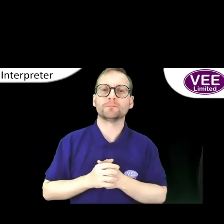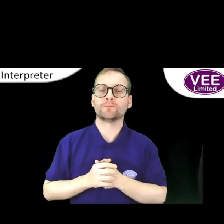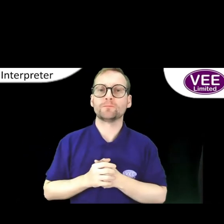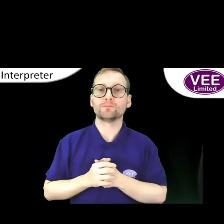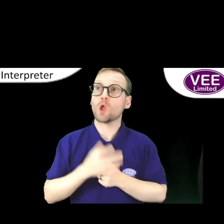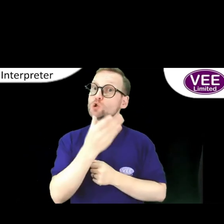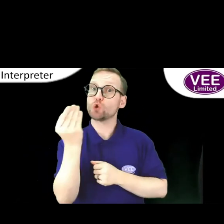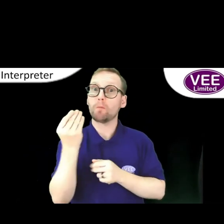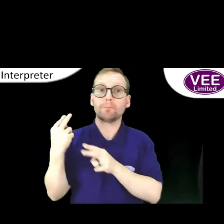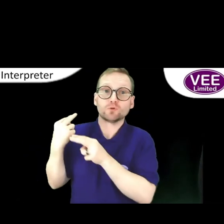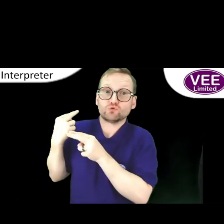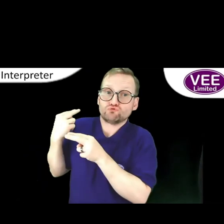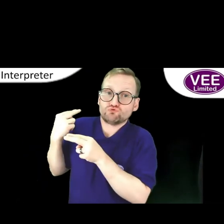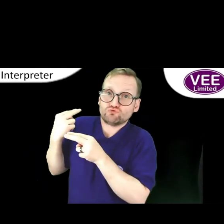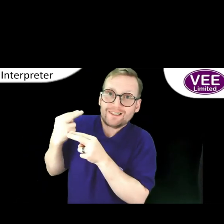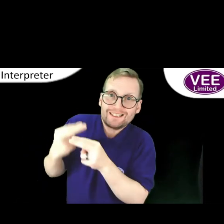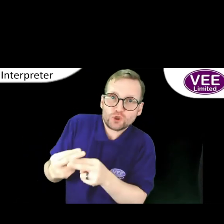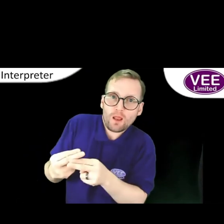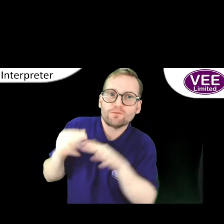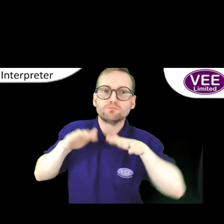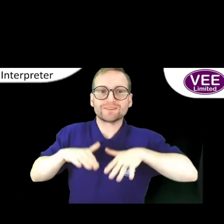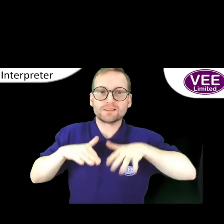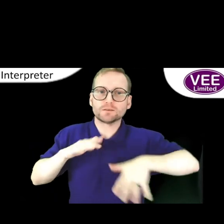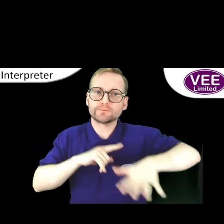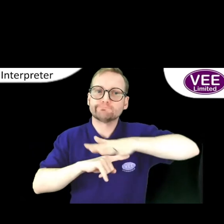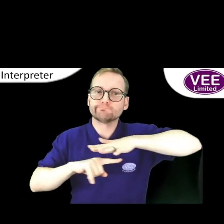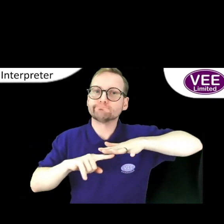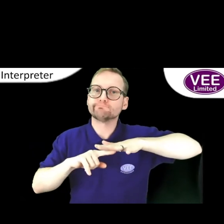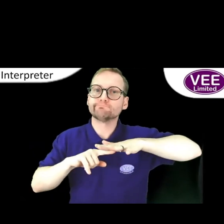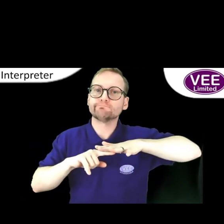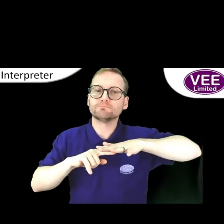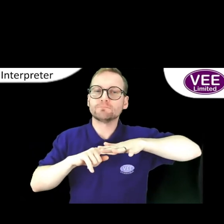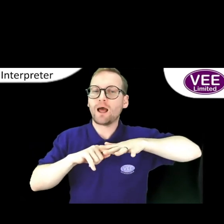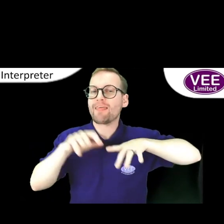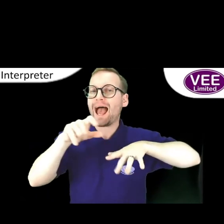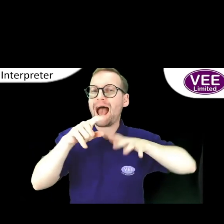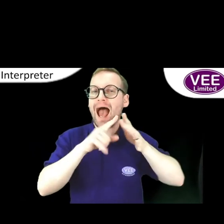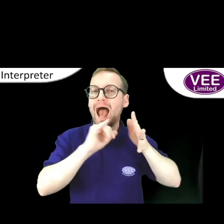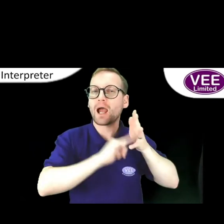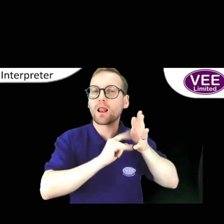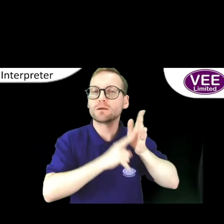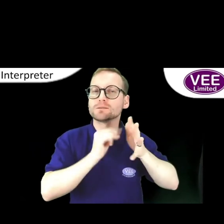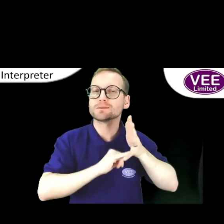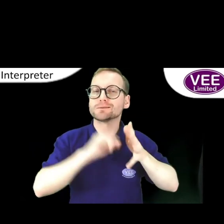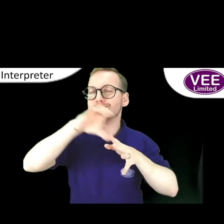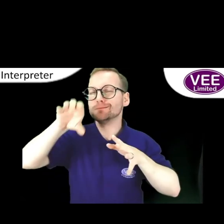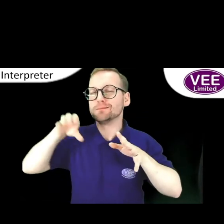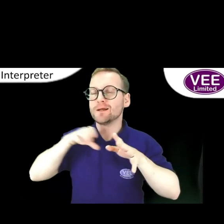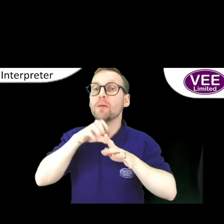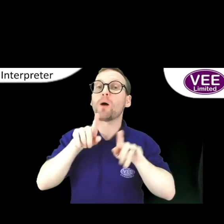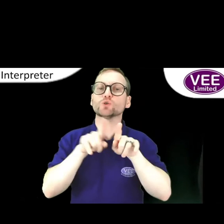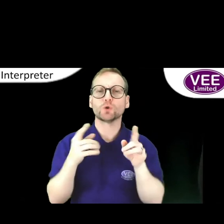Some of them are traditional songs from the British Isles. And some of them are songs that touch on issues